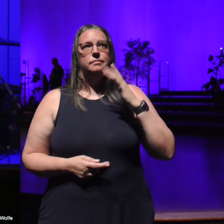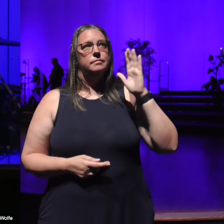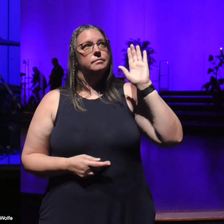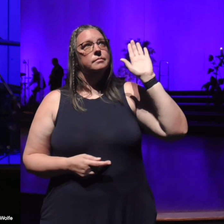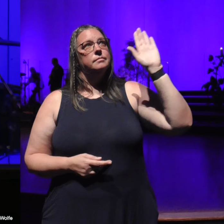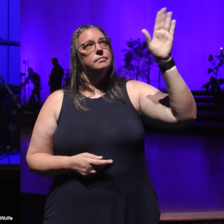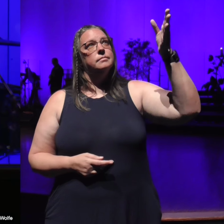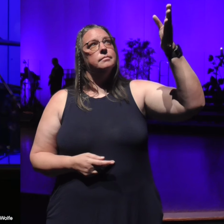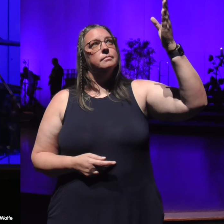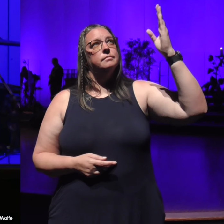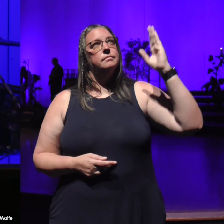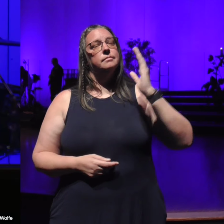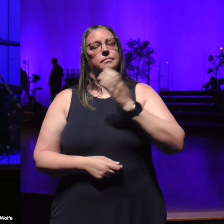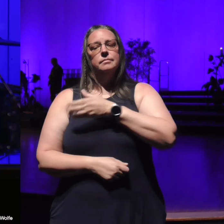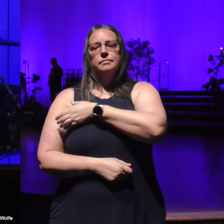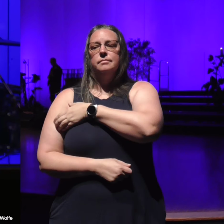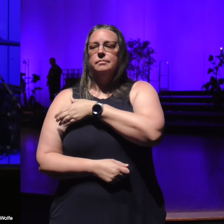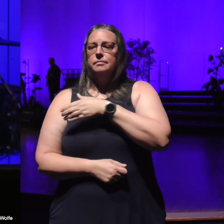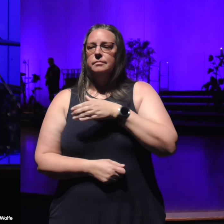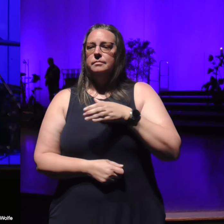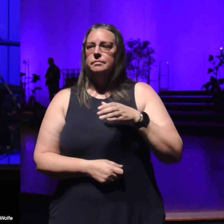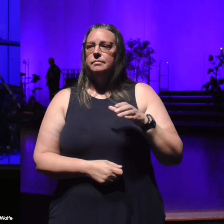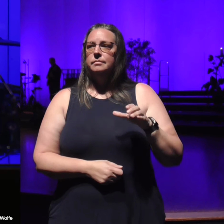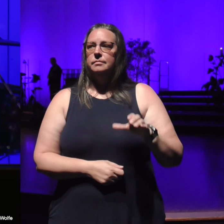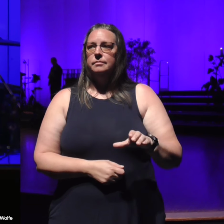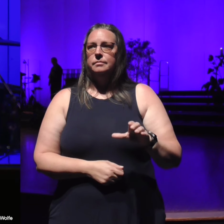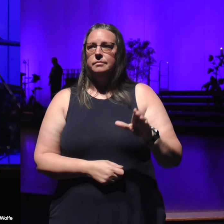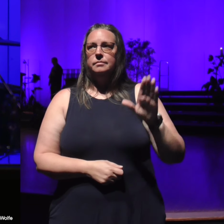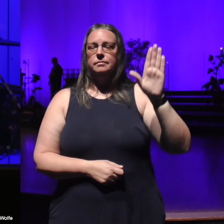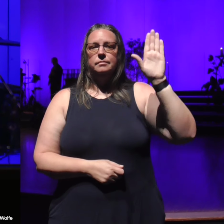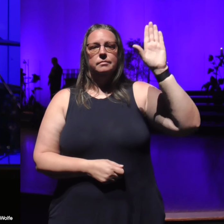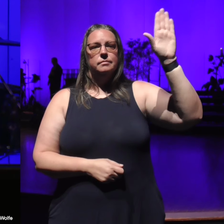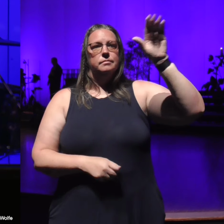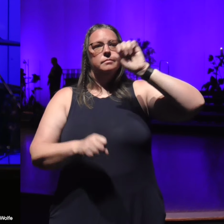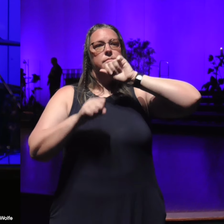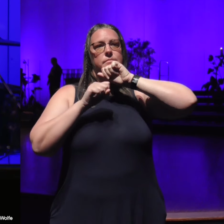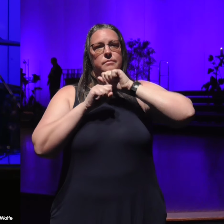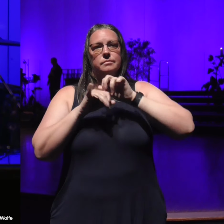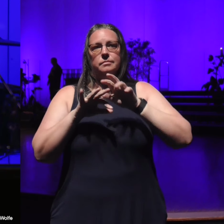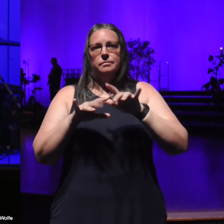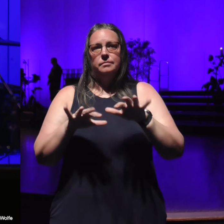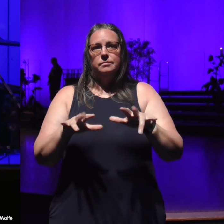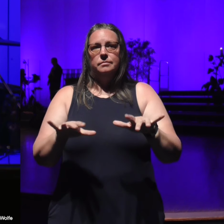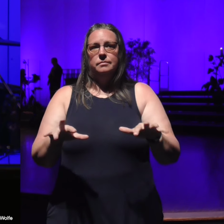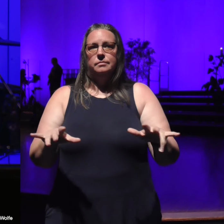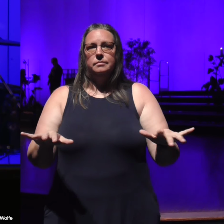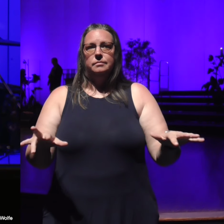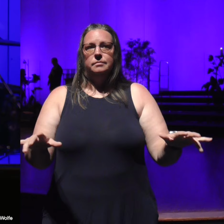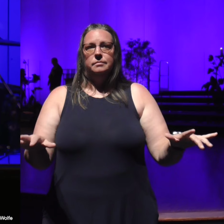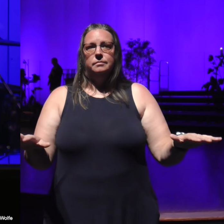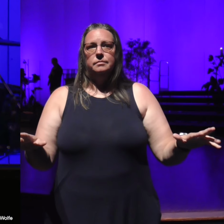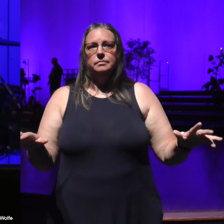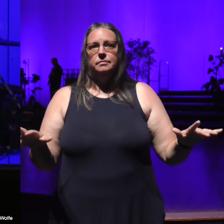can feel the mighty power and the